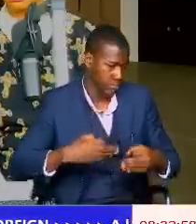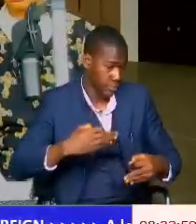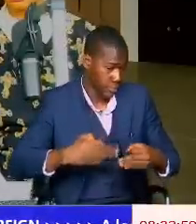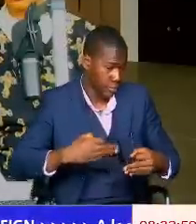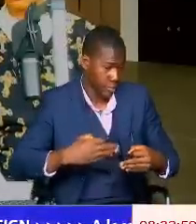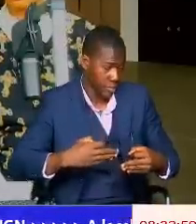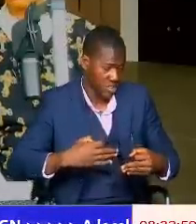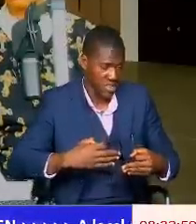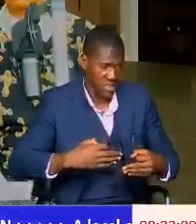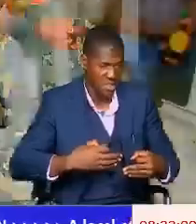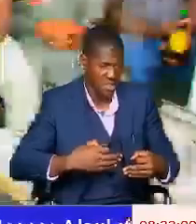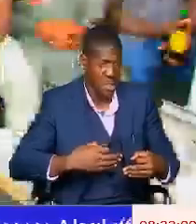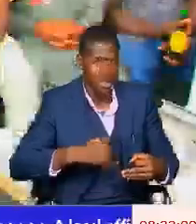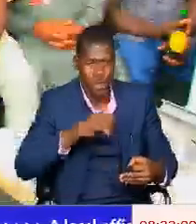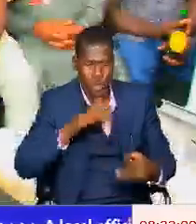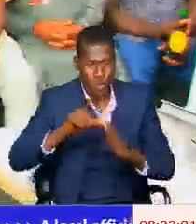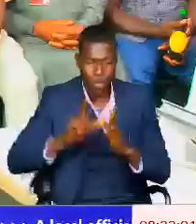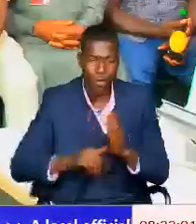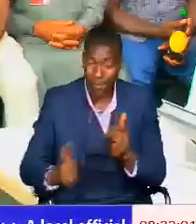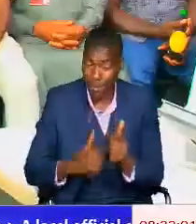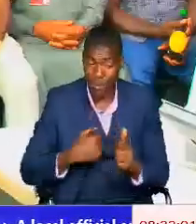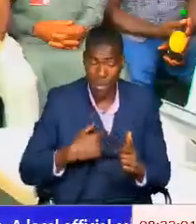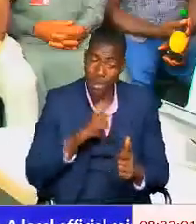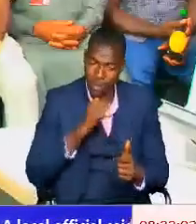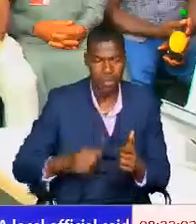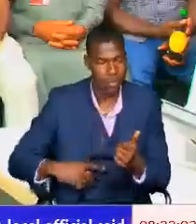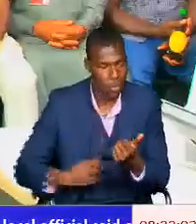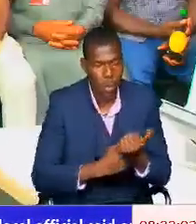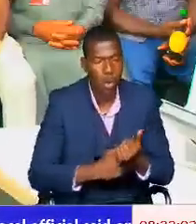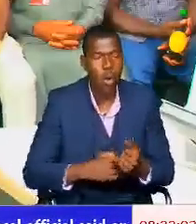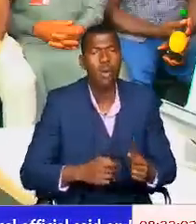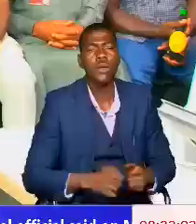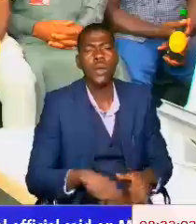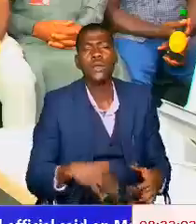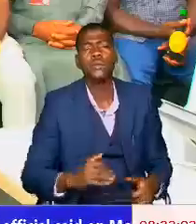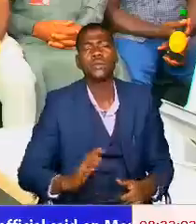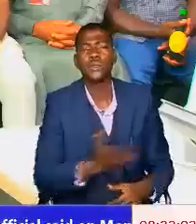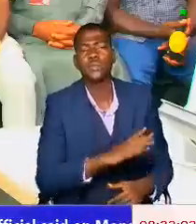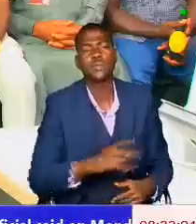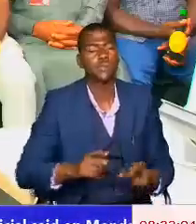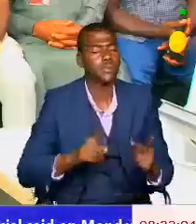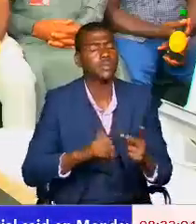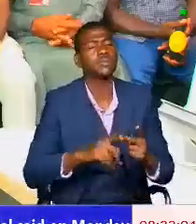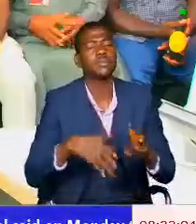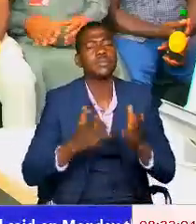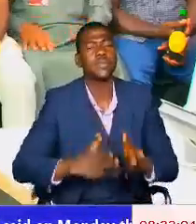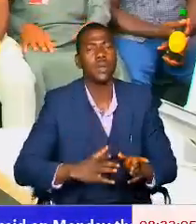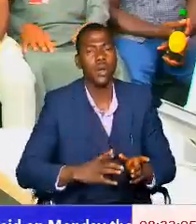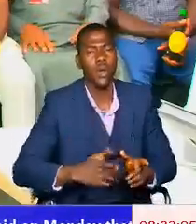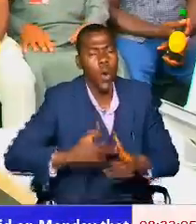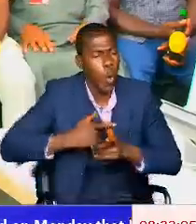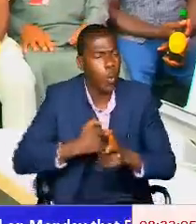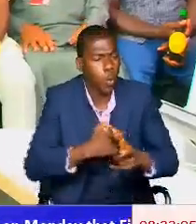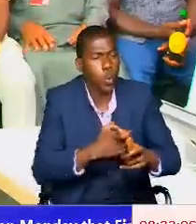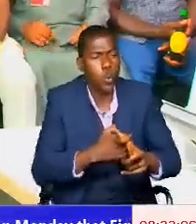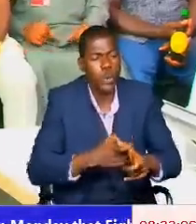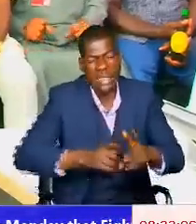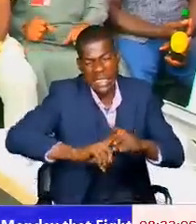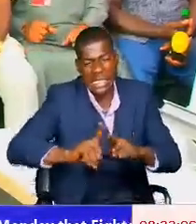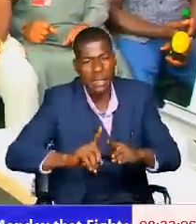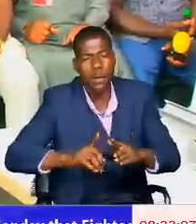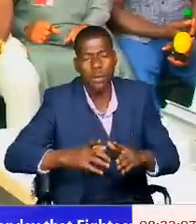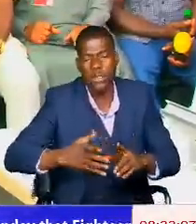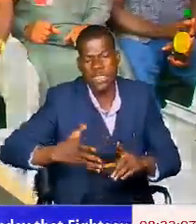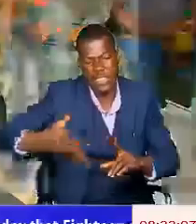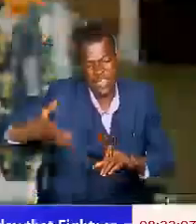So the second one, where shoot run, where they go catch and come. They won't carry and come back to that particular